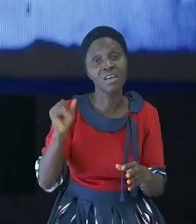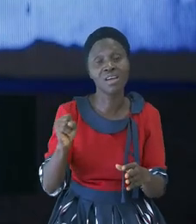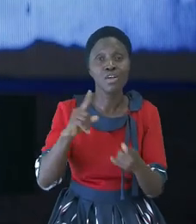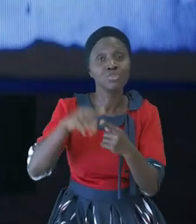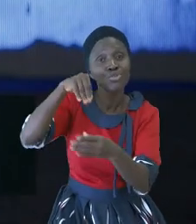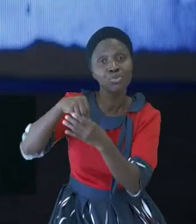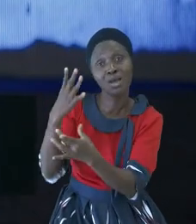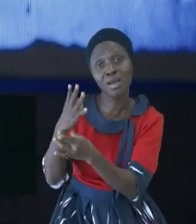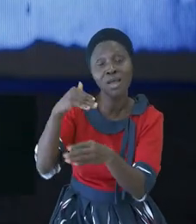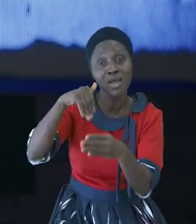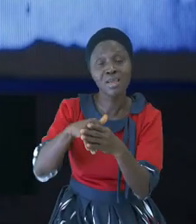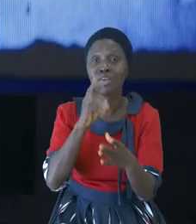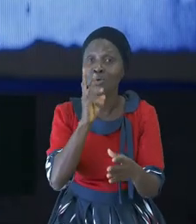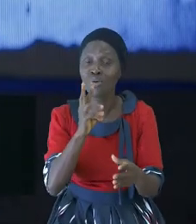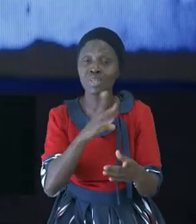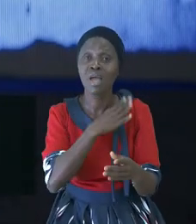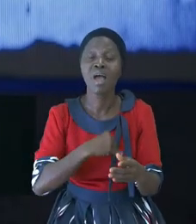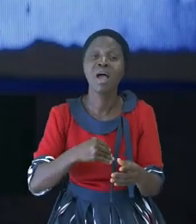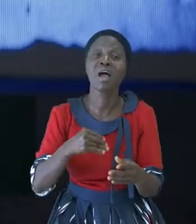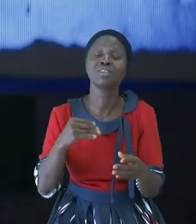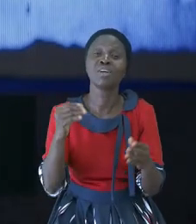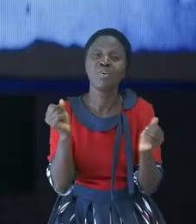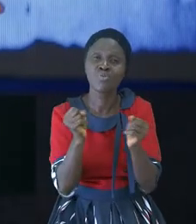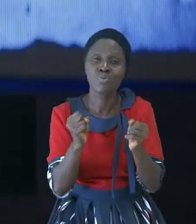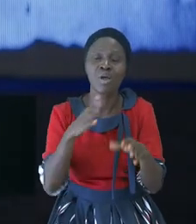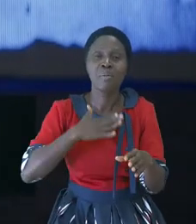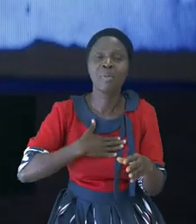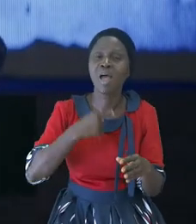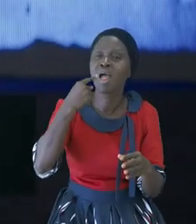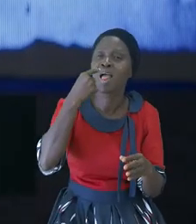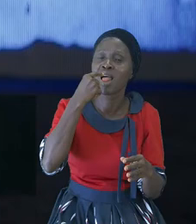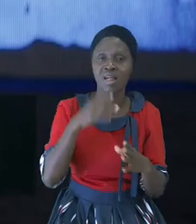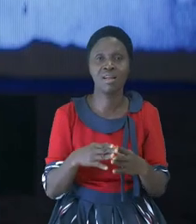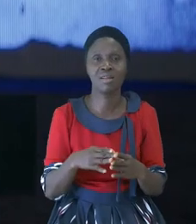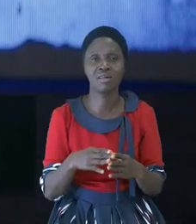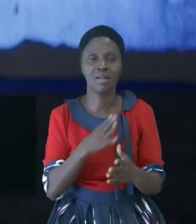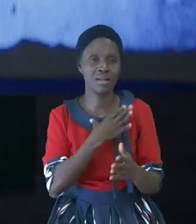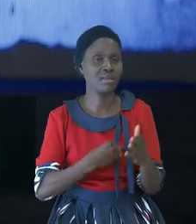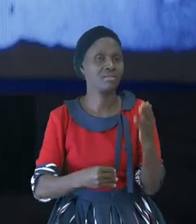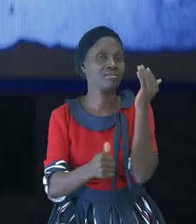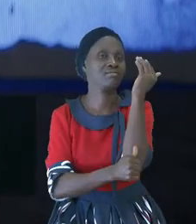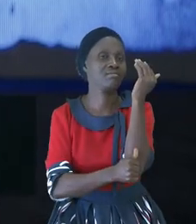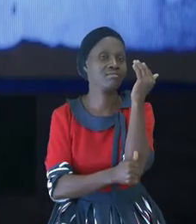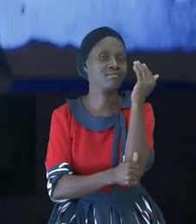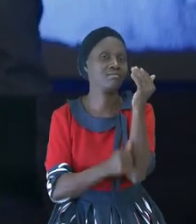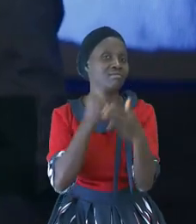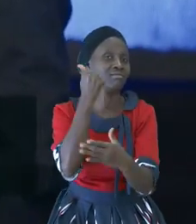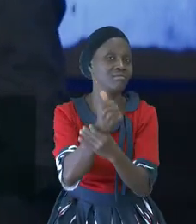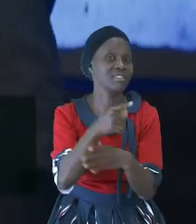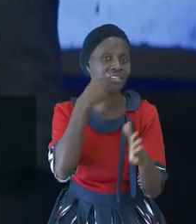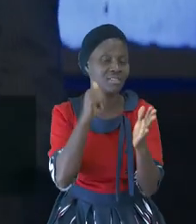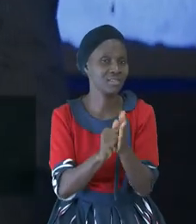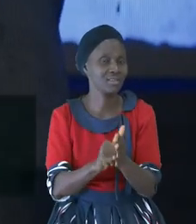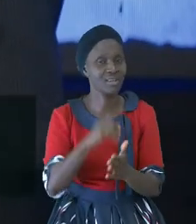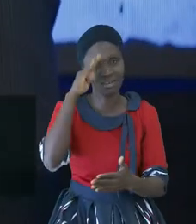am tormented in this flame. And Abraham said, son, remember, thou in